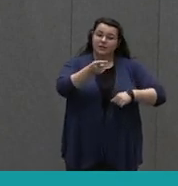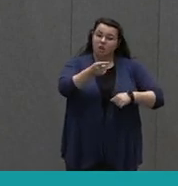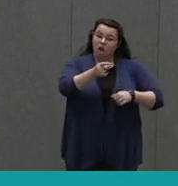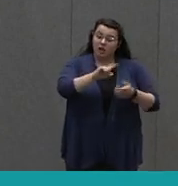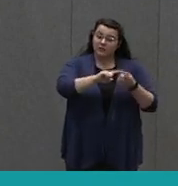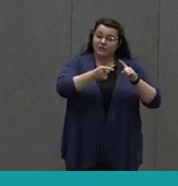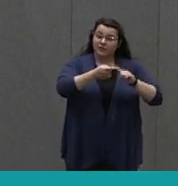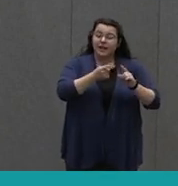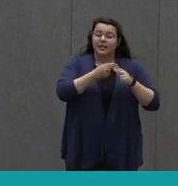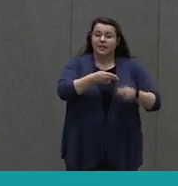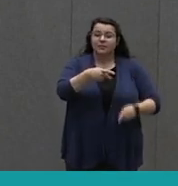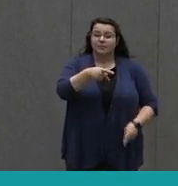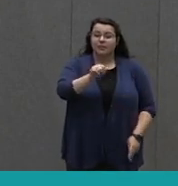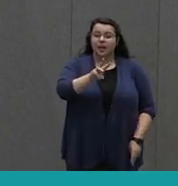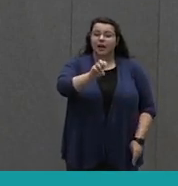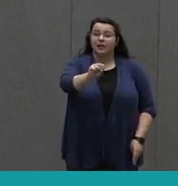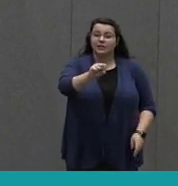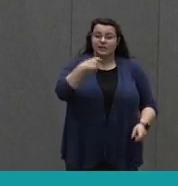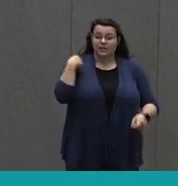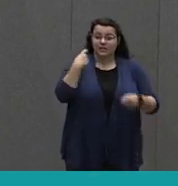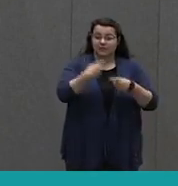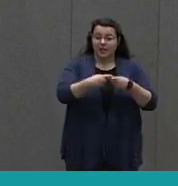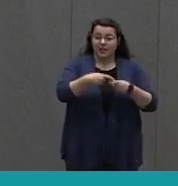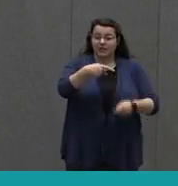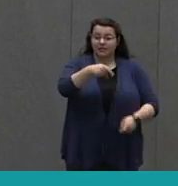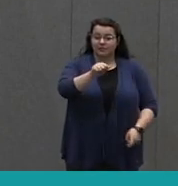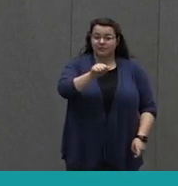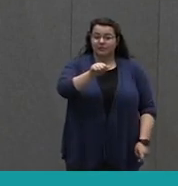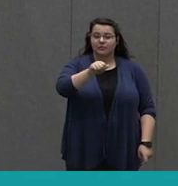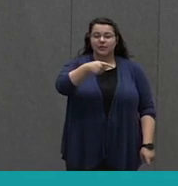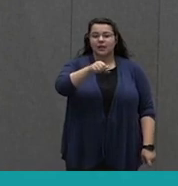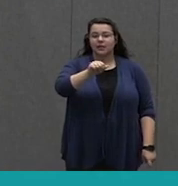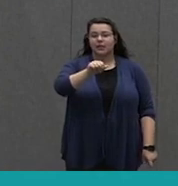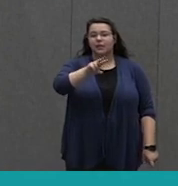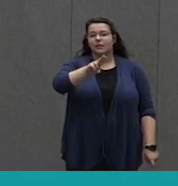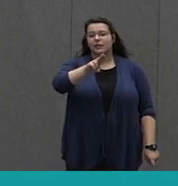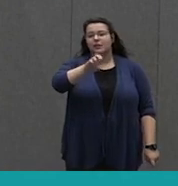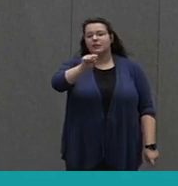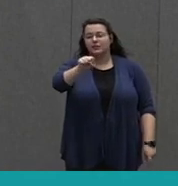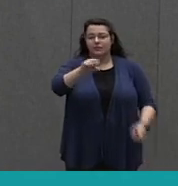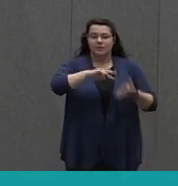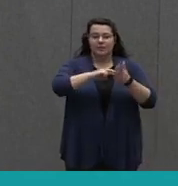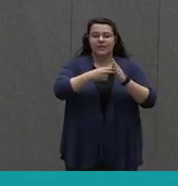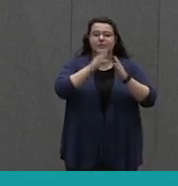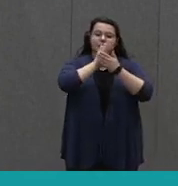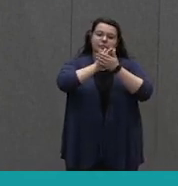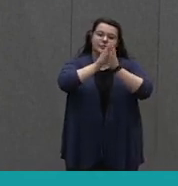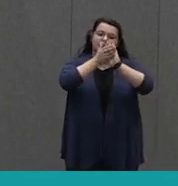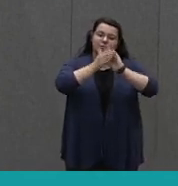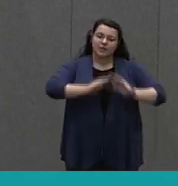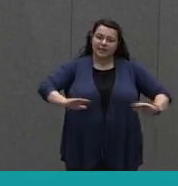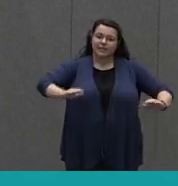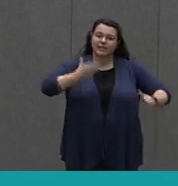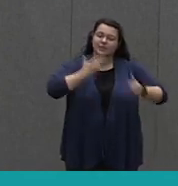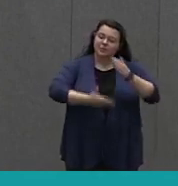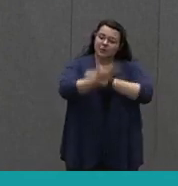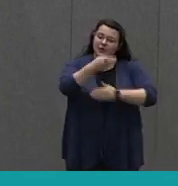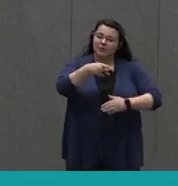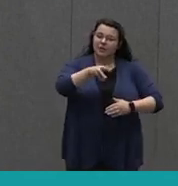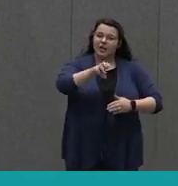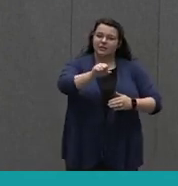Paz. In Spanish, the word paz means peace. So, good morning, Paz. He